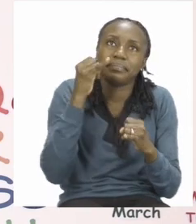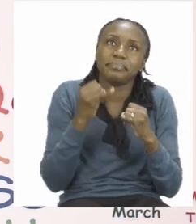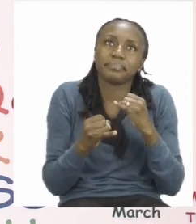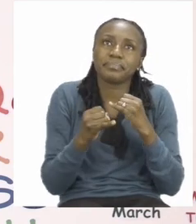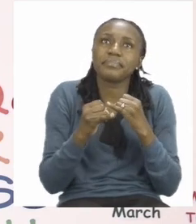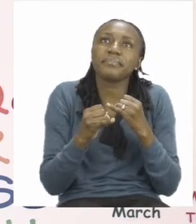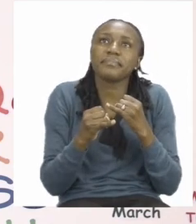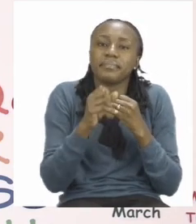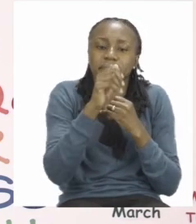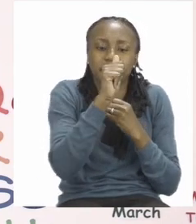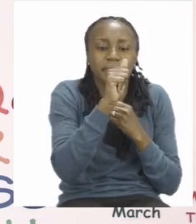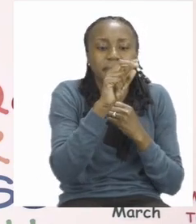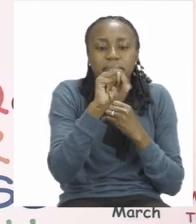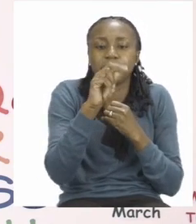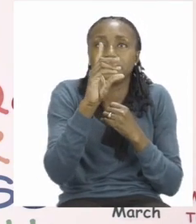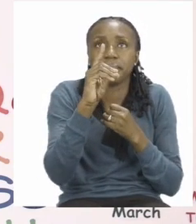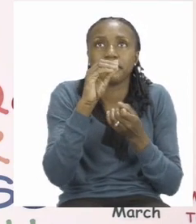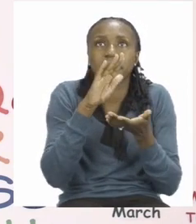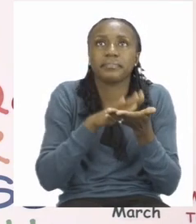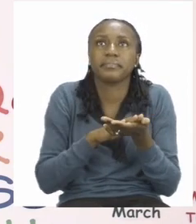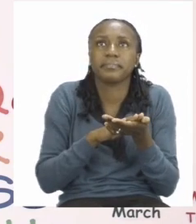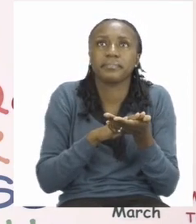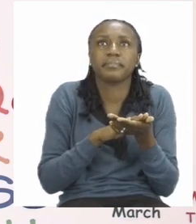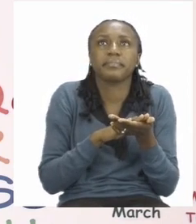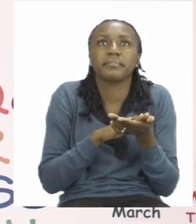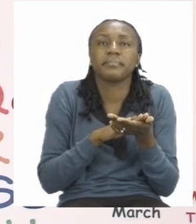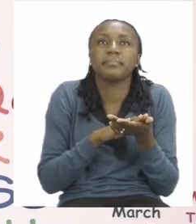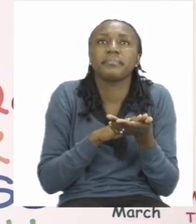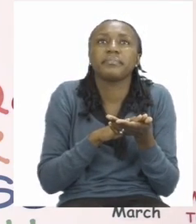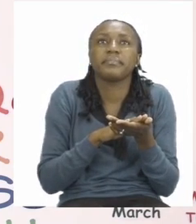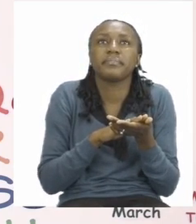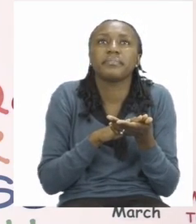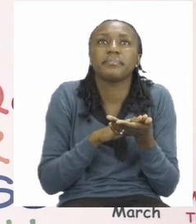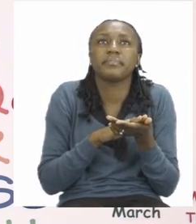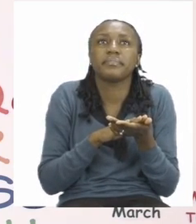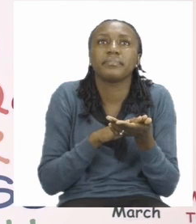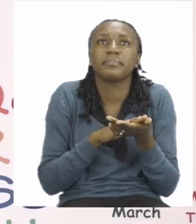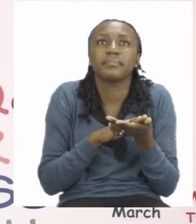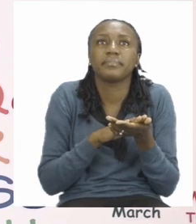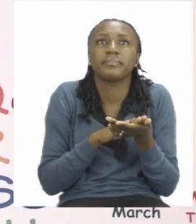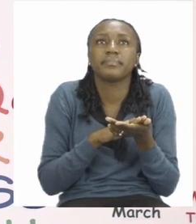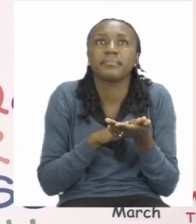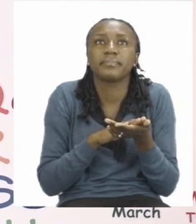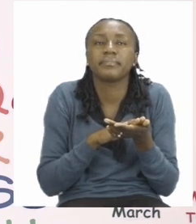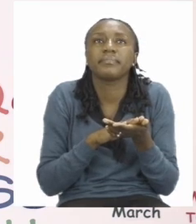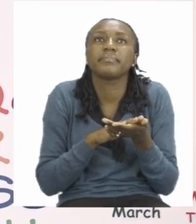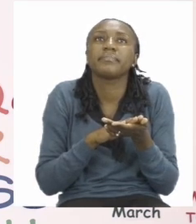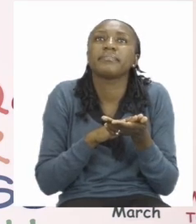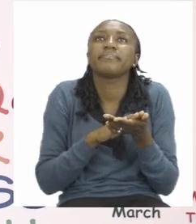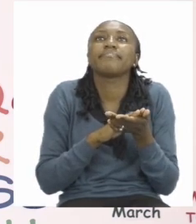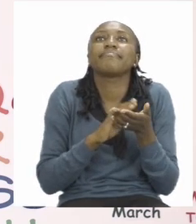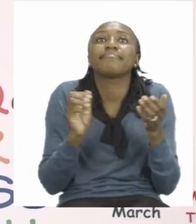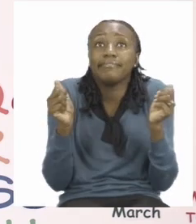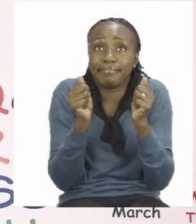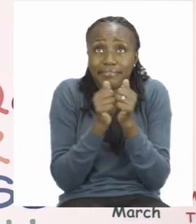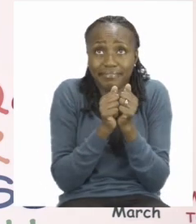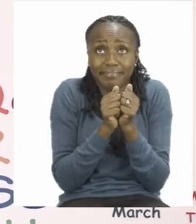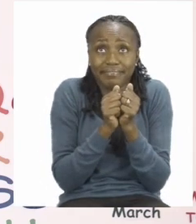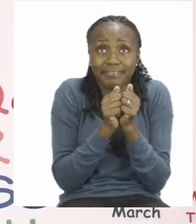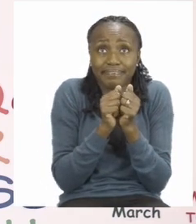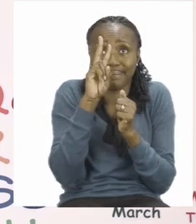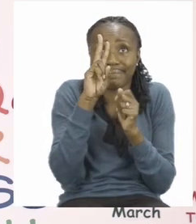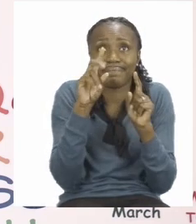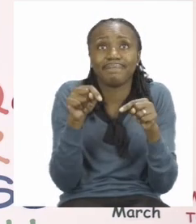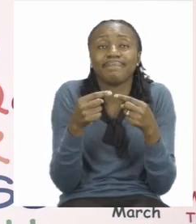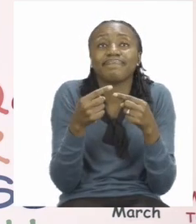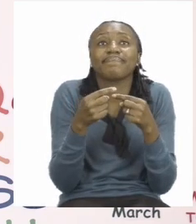about today is the conjunction and, where we are putting 2 things together in one sentence.